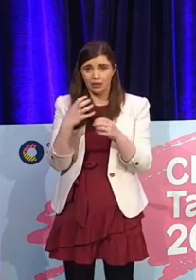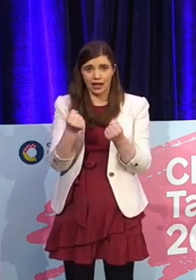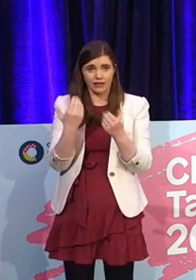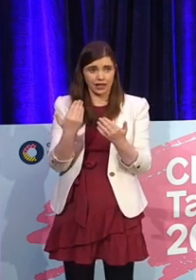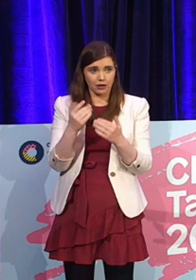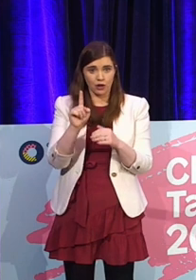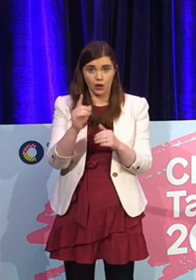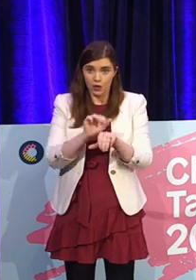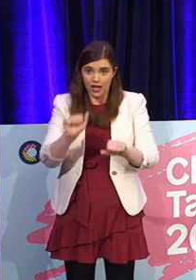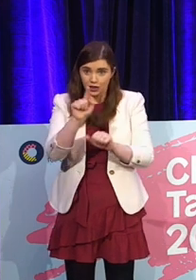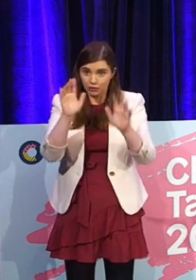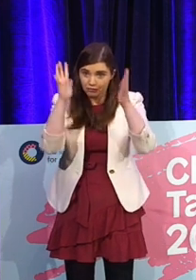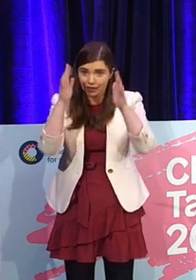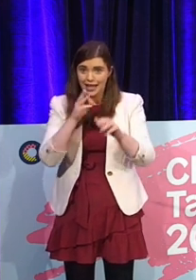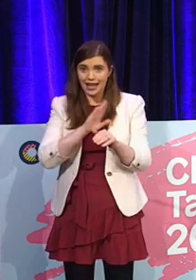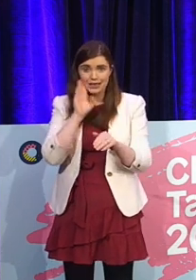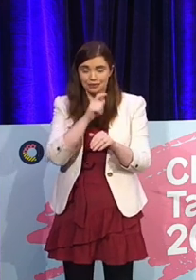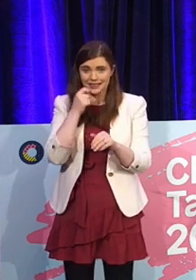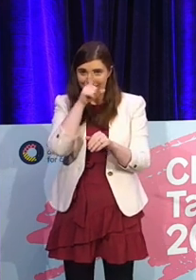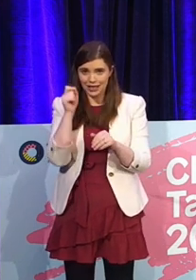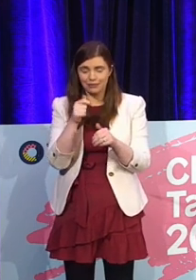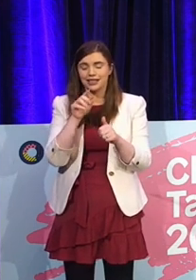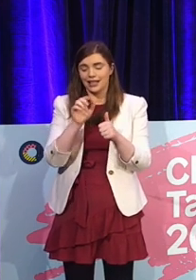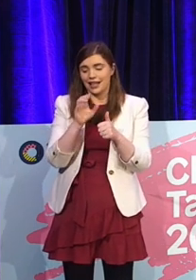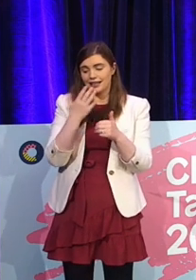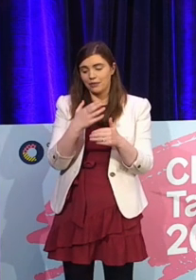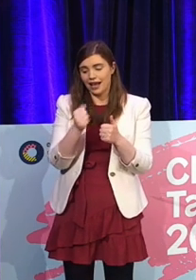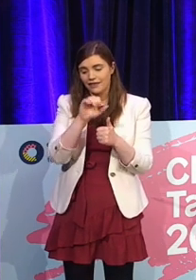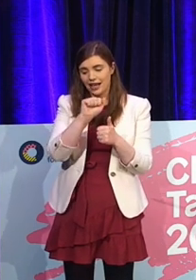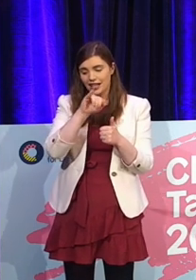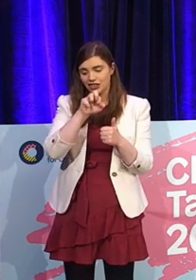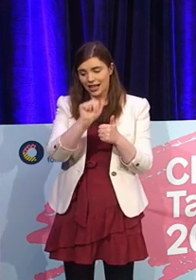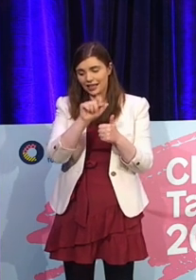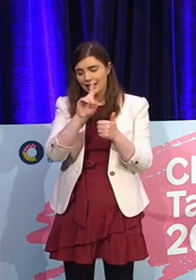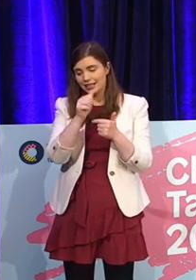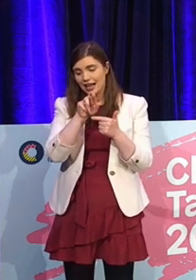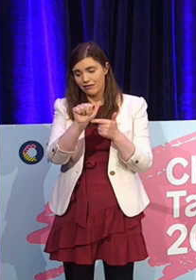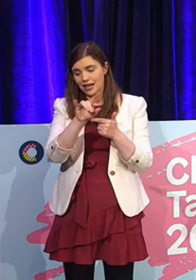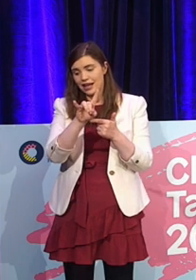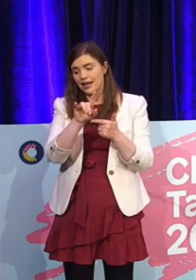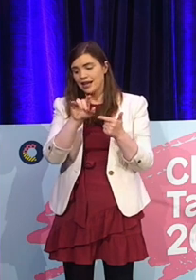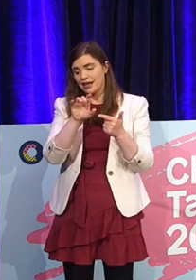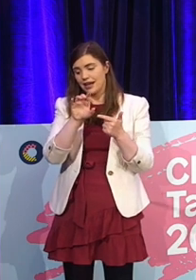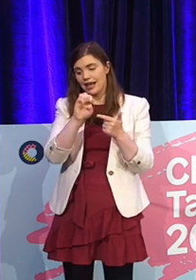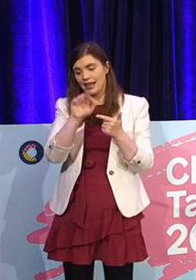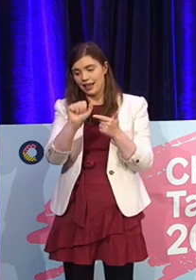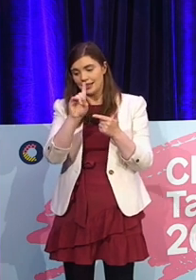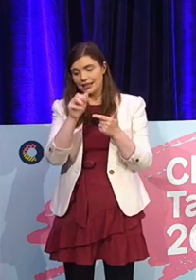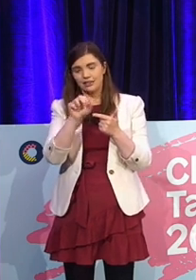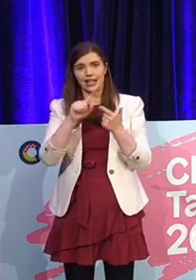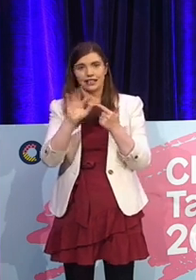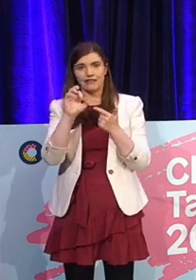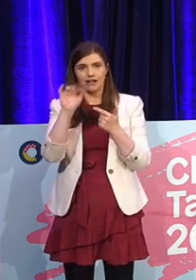round? Wait, before you applause, let me say the names. We have Angelica, Dara, Ella, Darius, and Franny. Big round of applause for them.